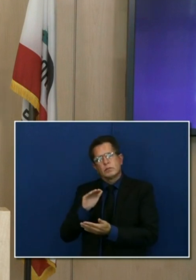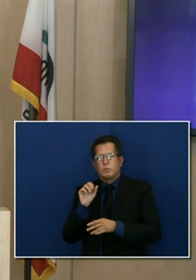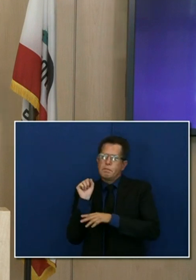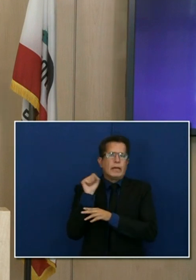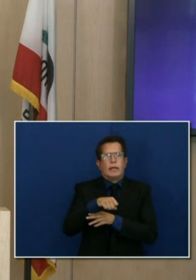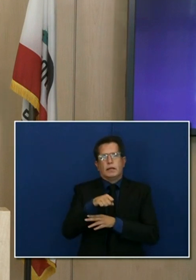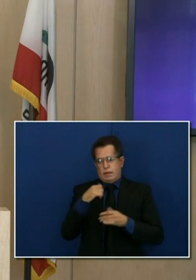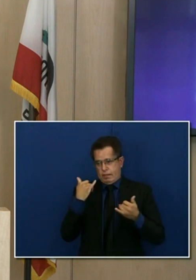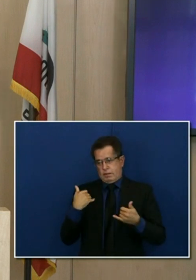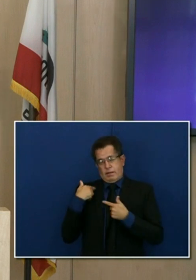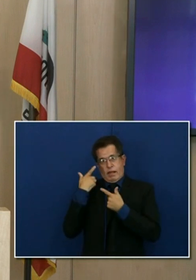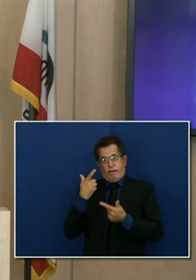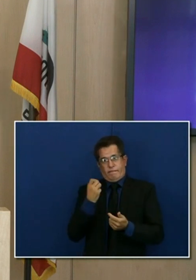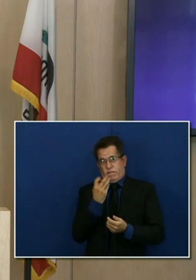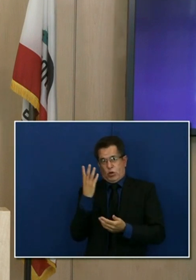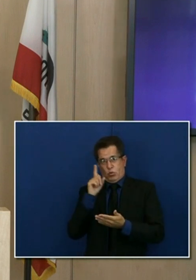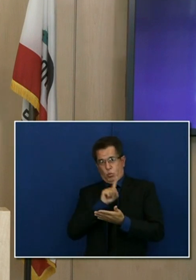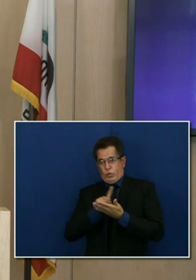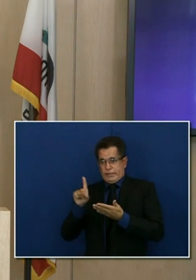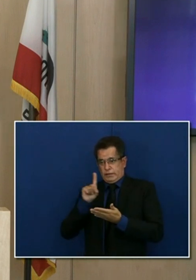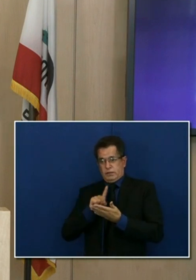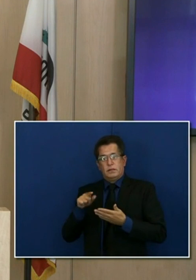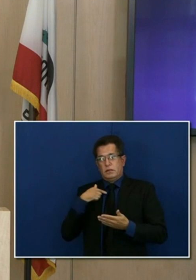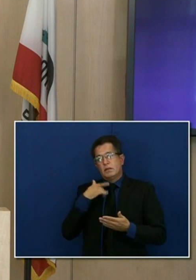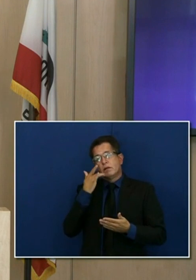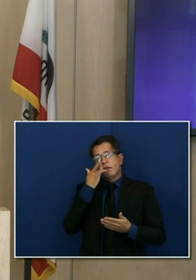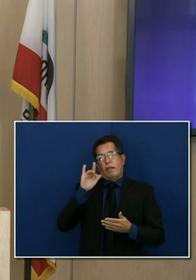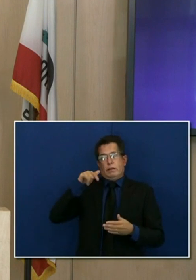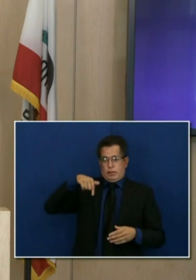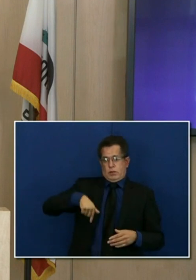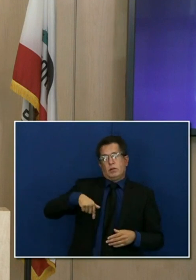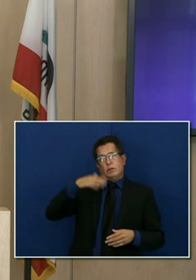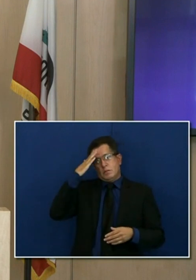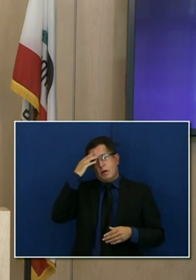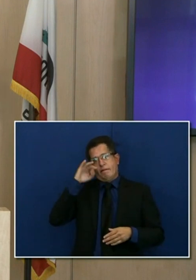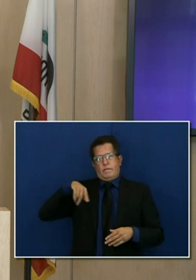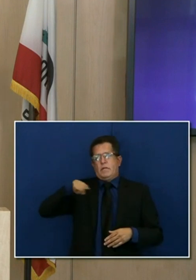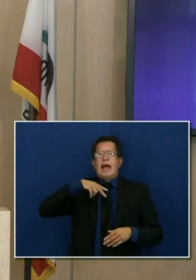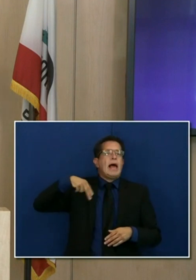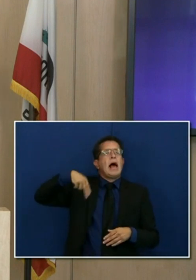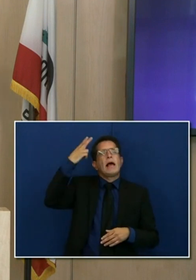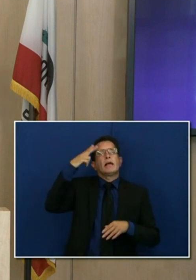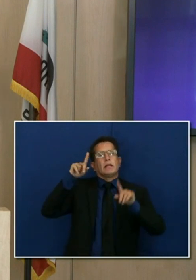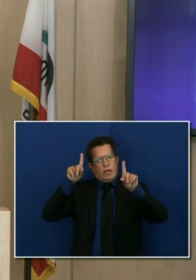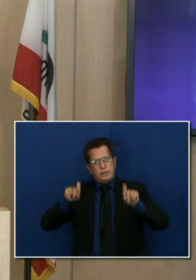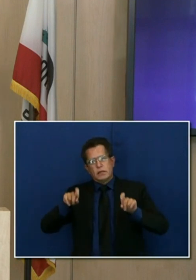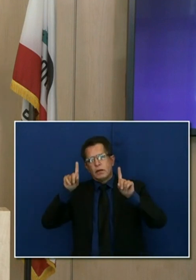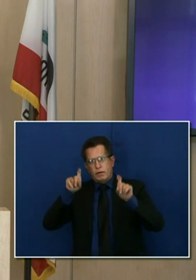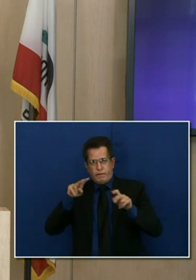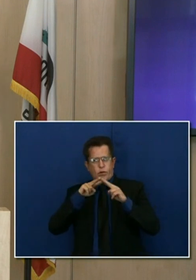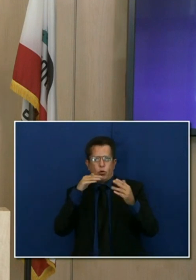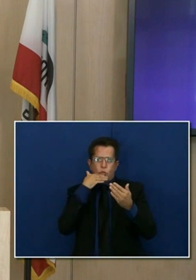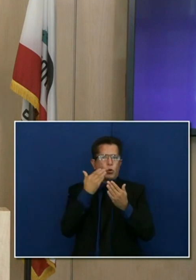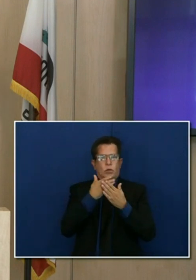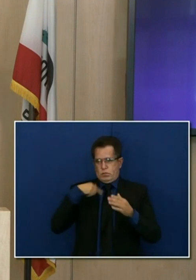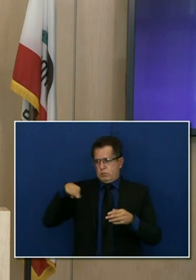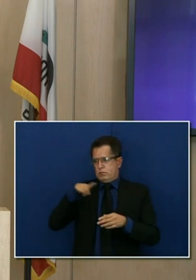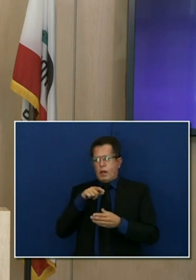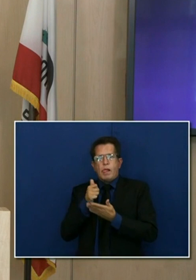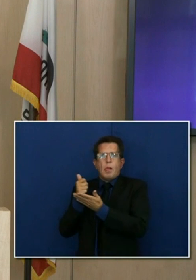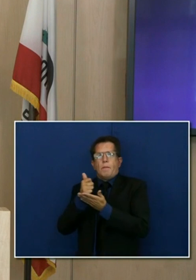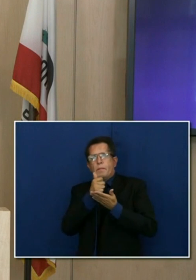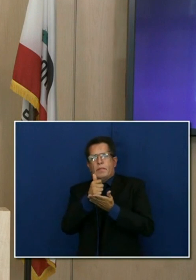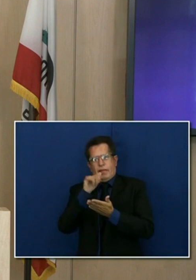few weeks, our county has been fortunate that our tremendous testing efforts and our overall response to this pandemic